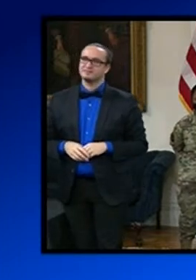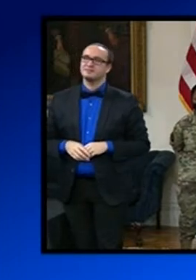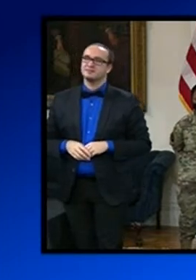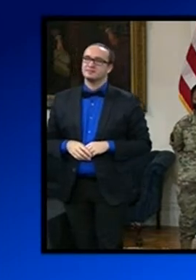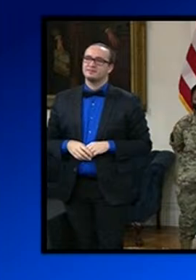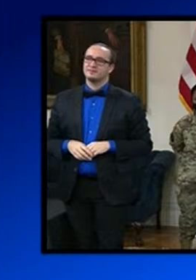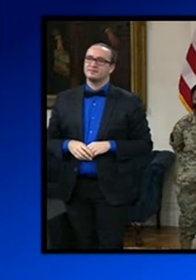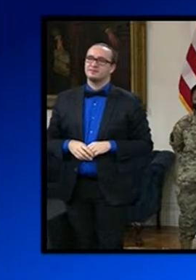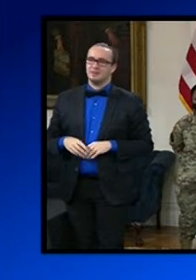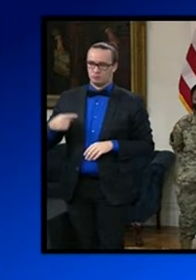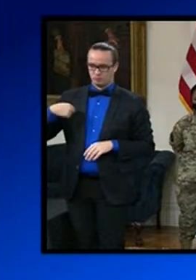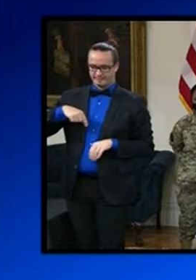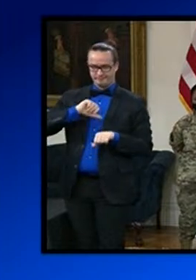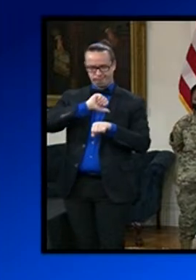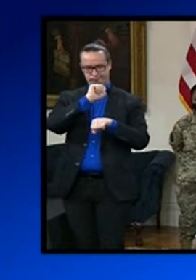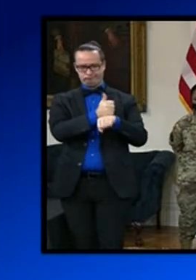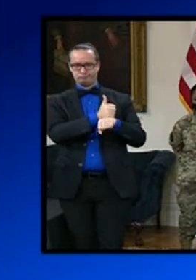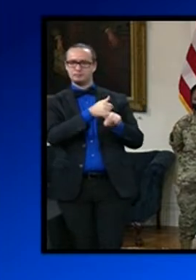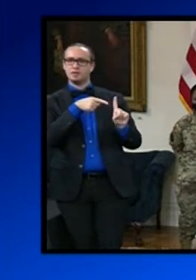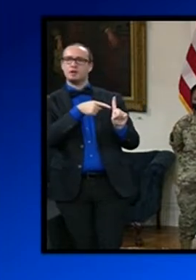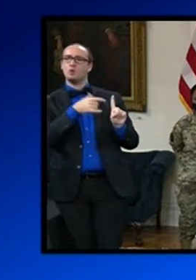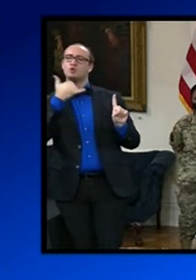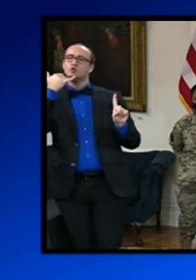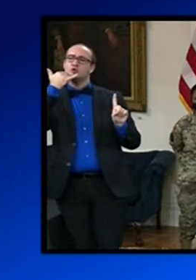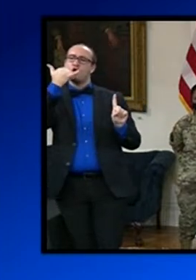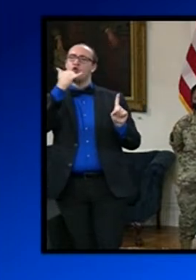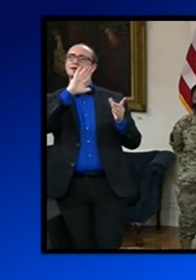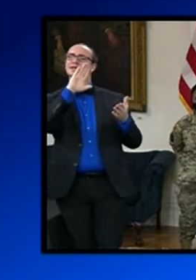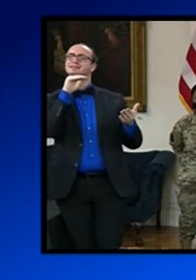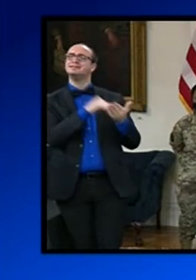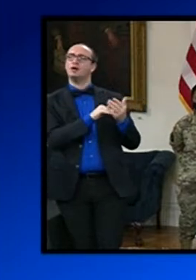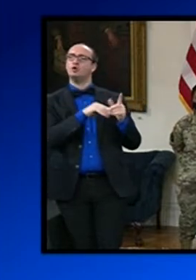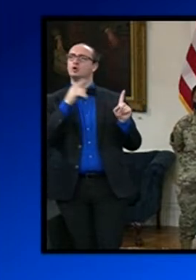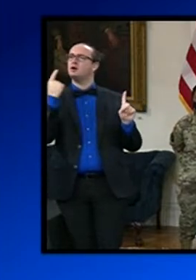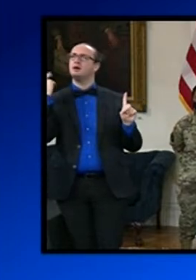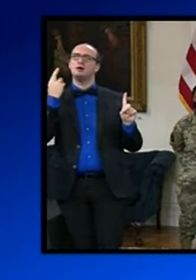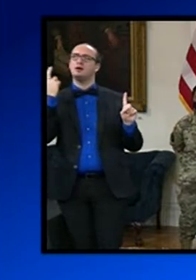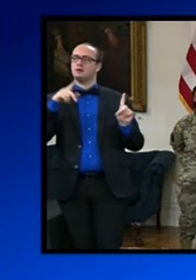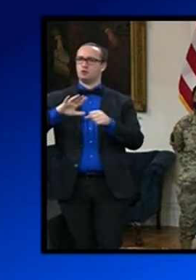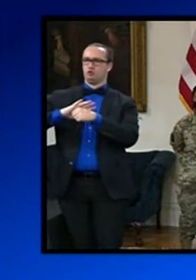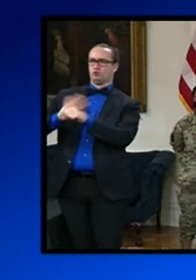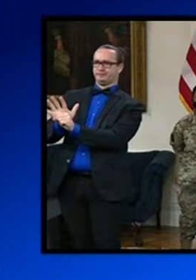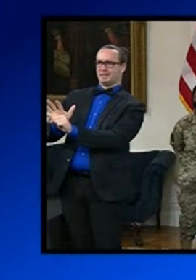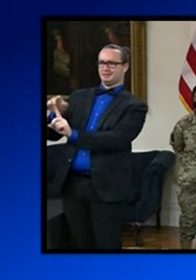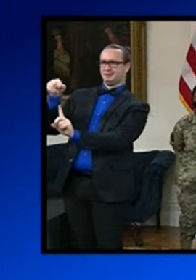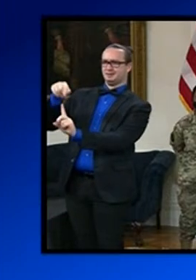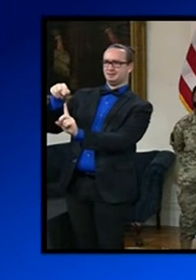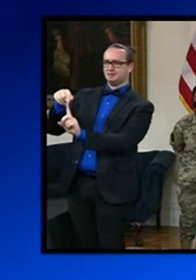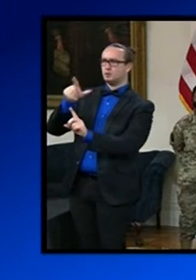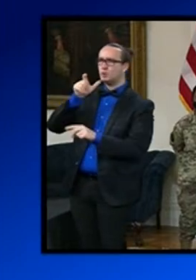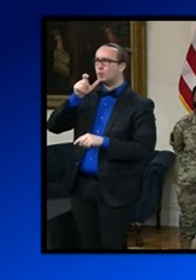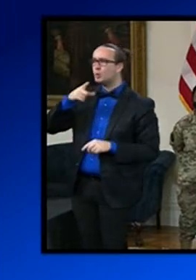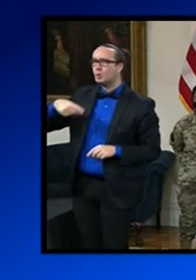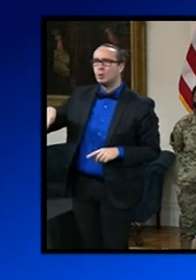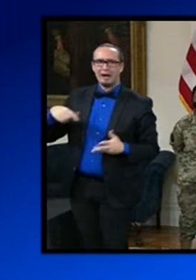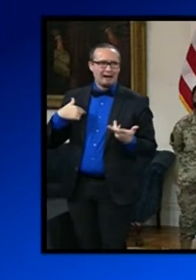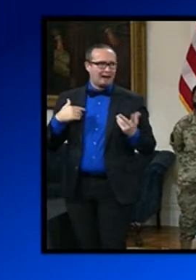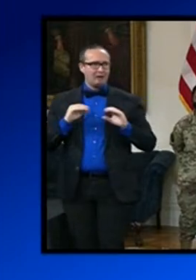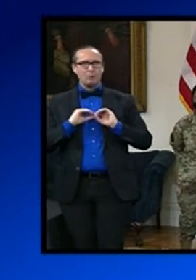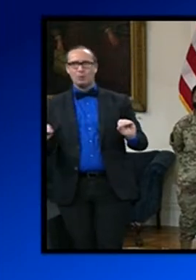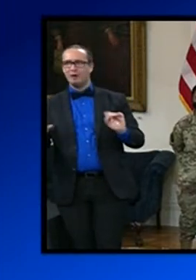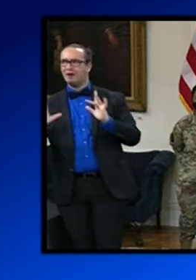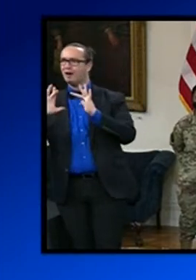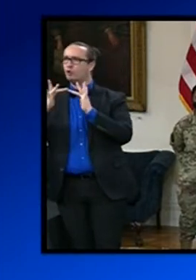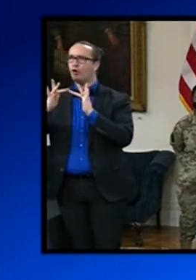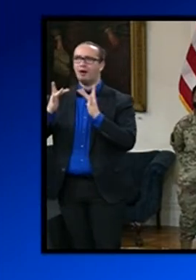information easily available for Marylanders without internet access, with live agents available in both English and Spanish 7